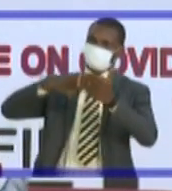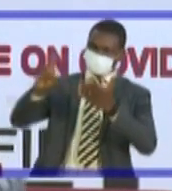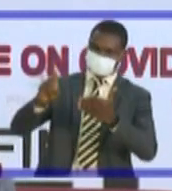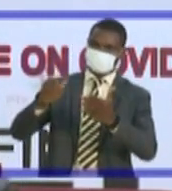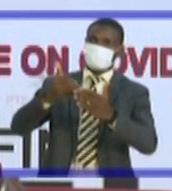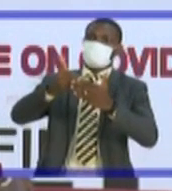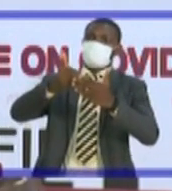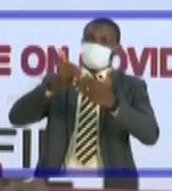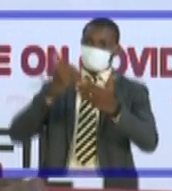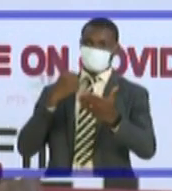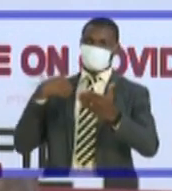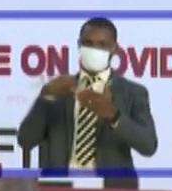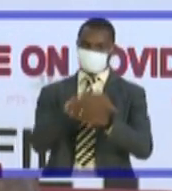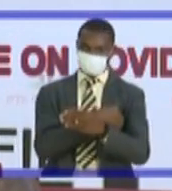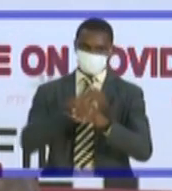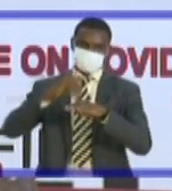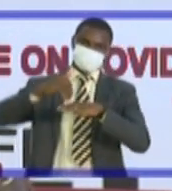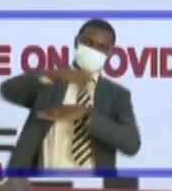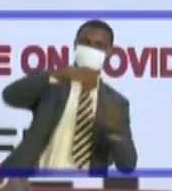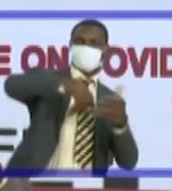before the goods were released